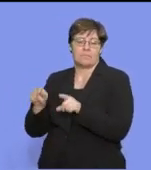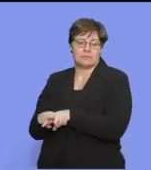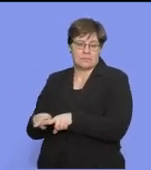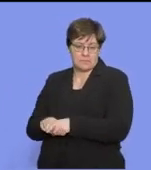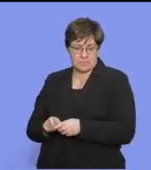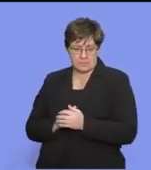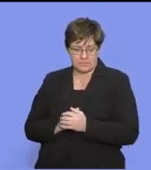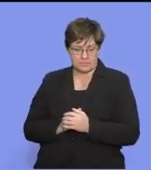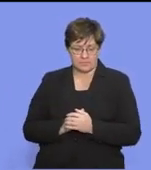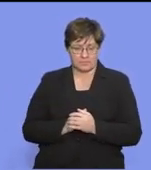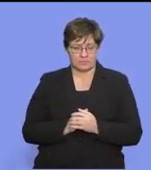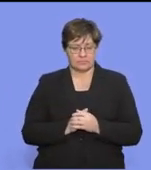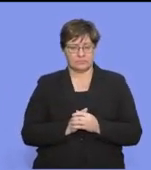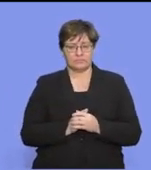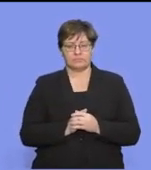parents